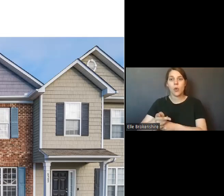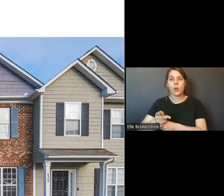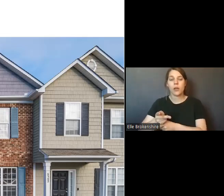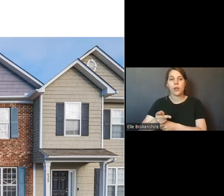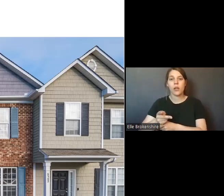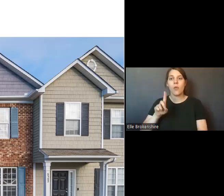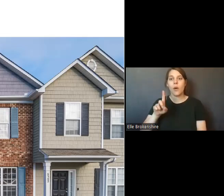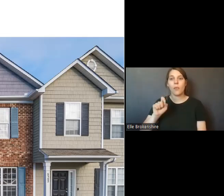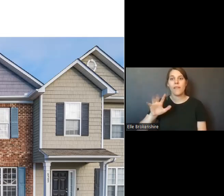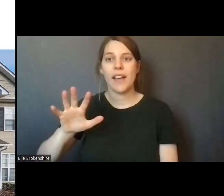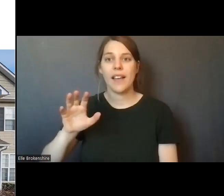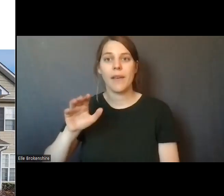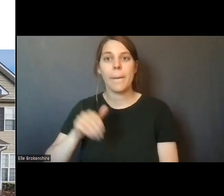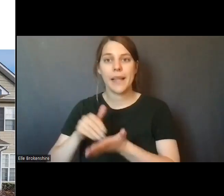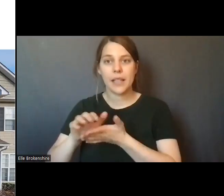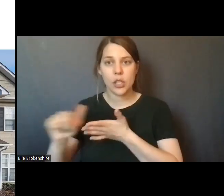$1.5 million.